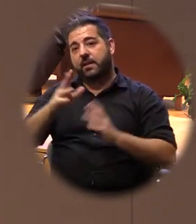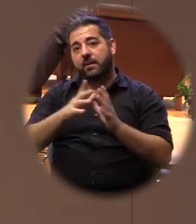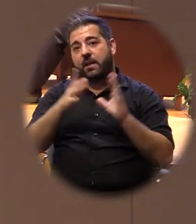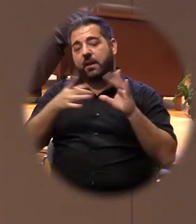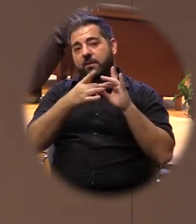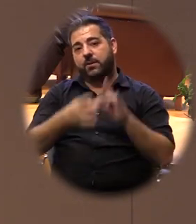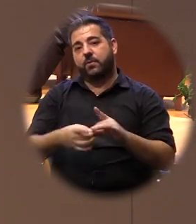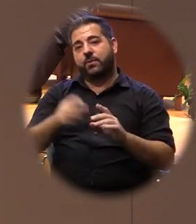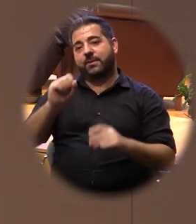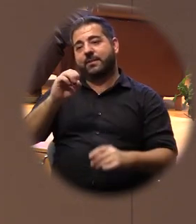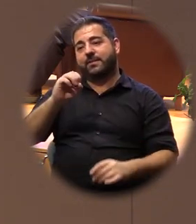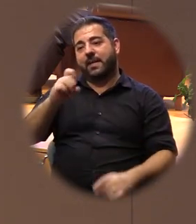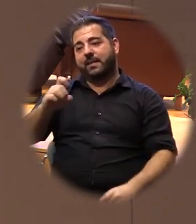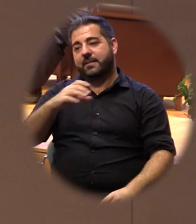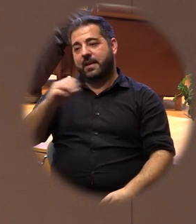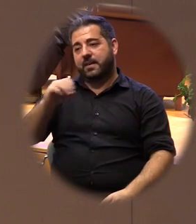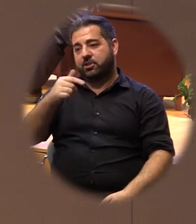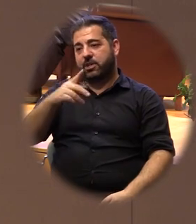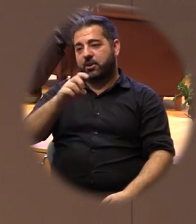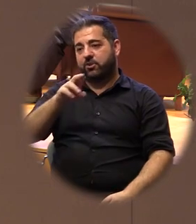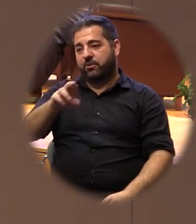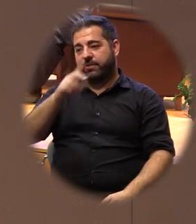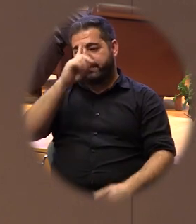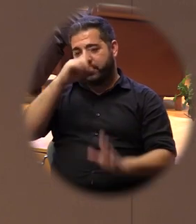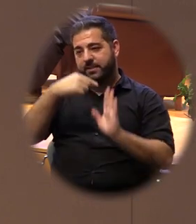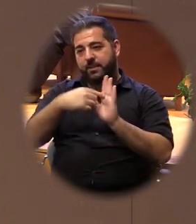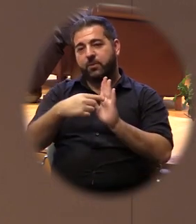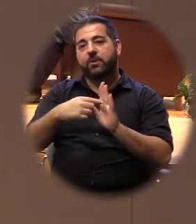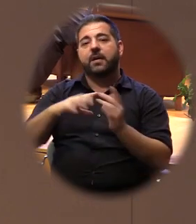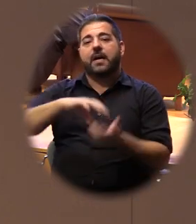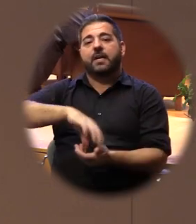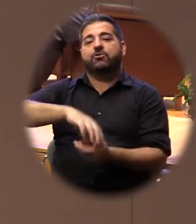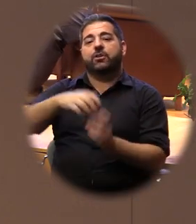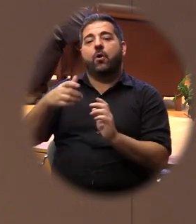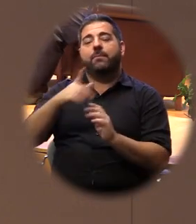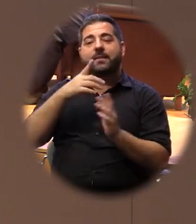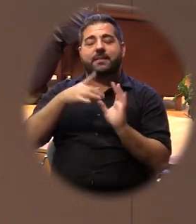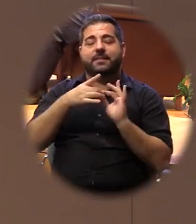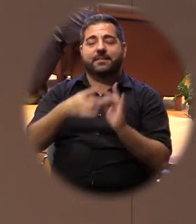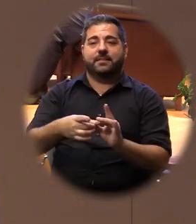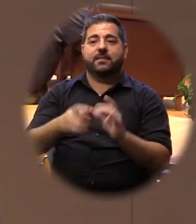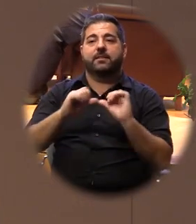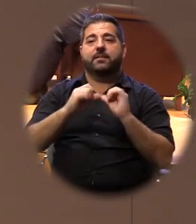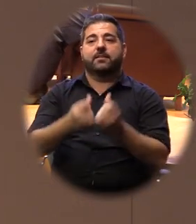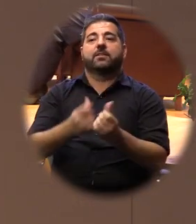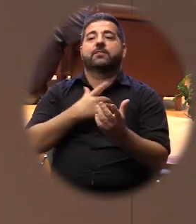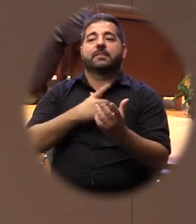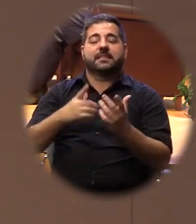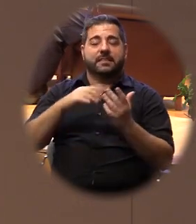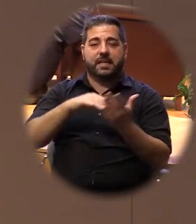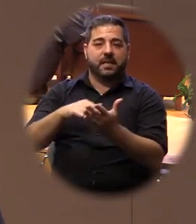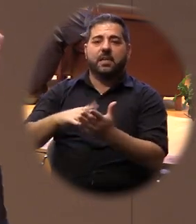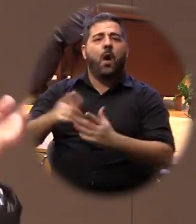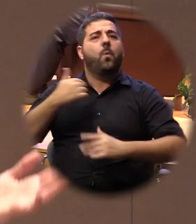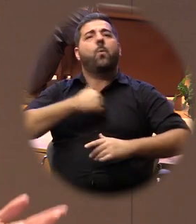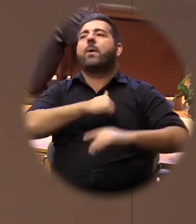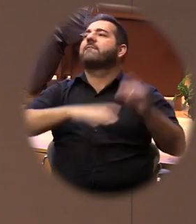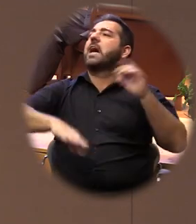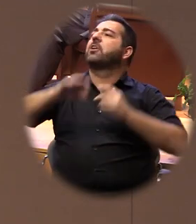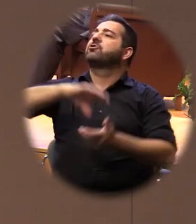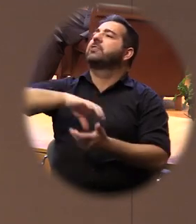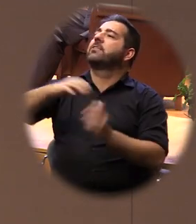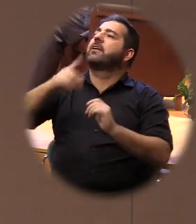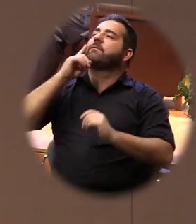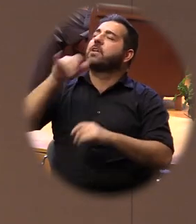with sex and gender, so for example, a genome-wide association study that claims we have found the genetic underpinnings of